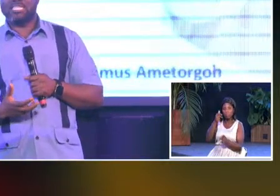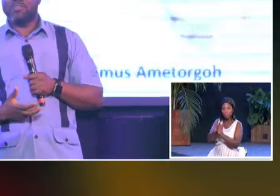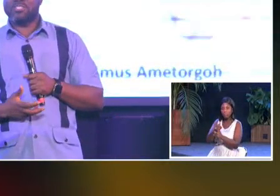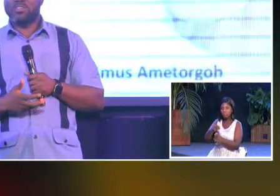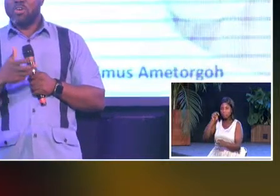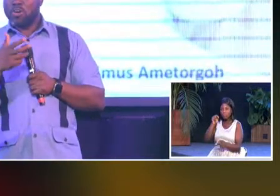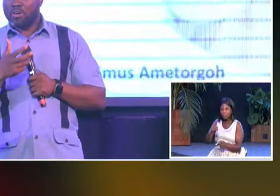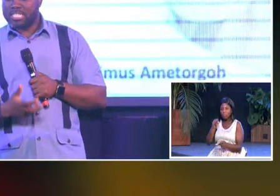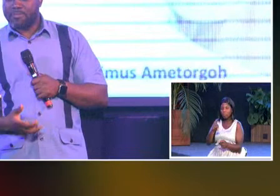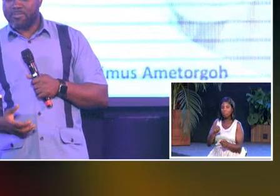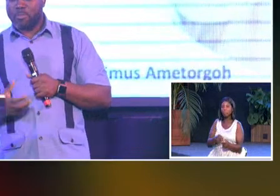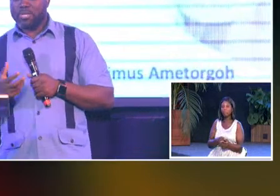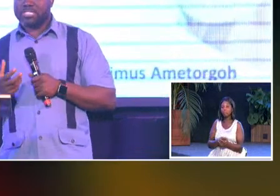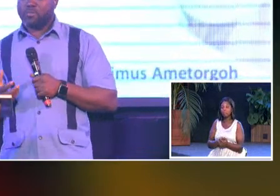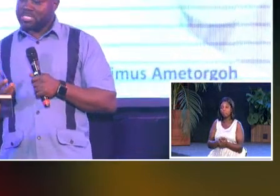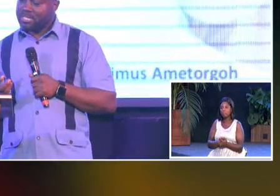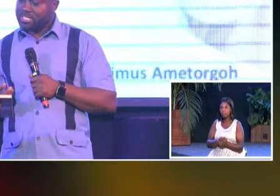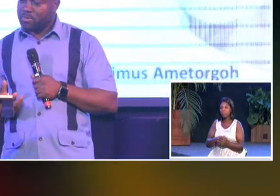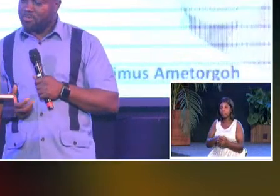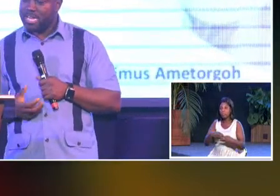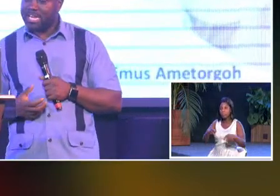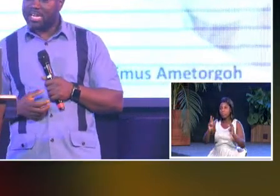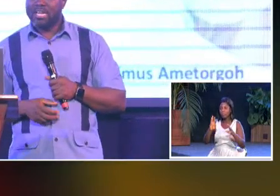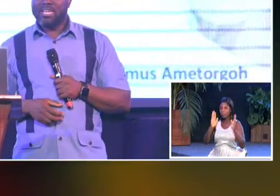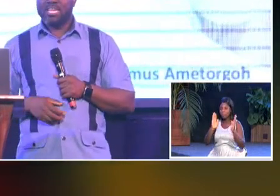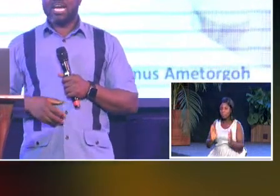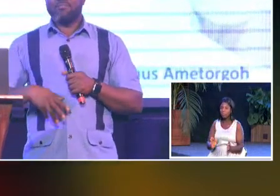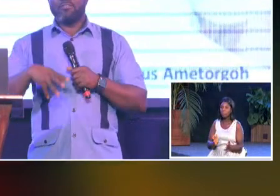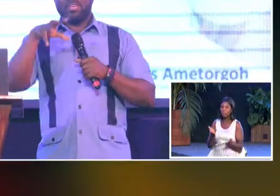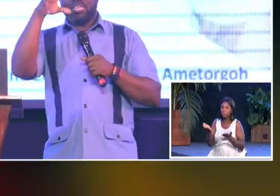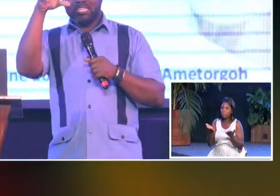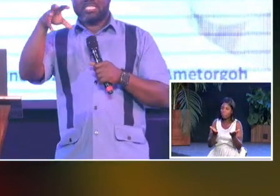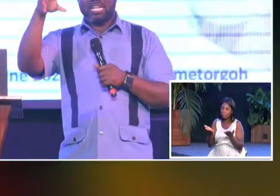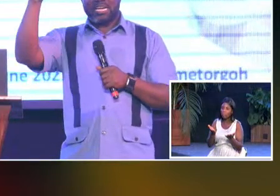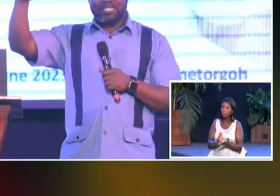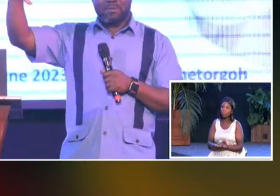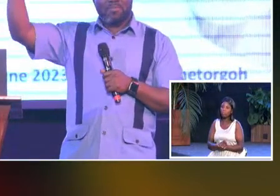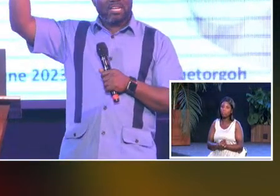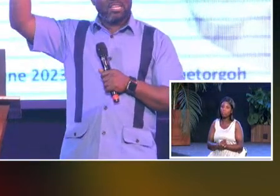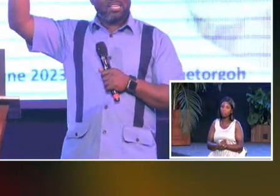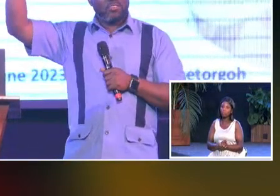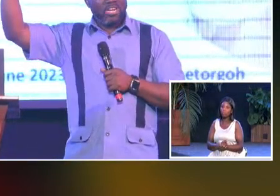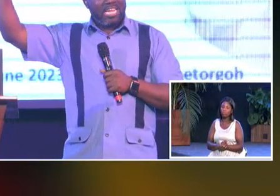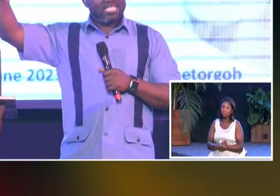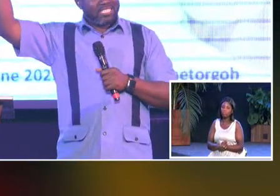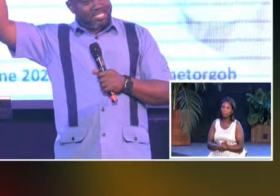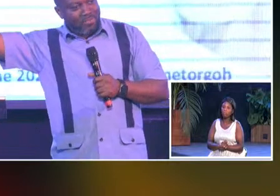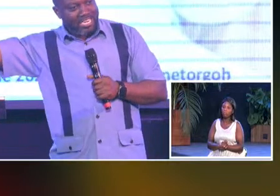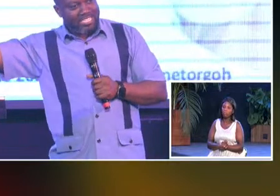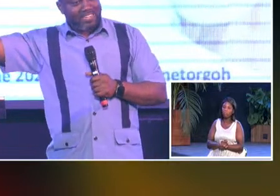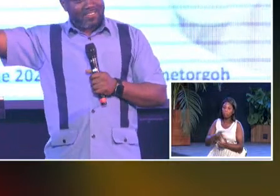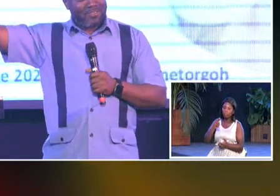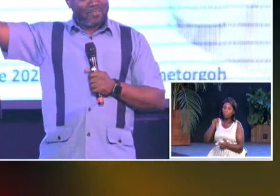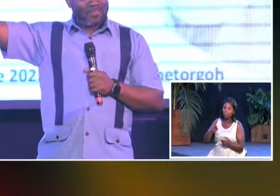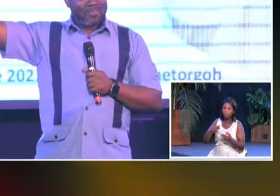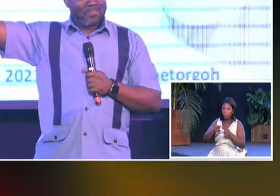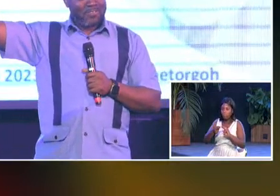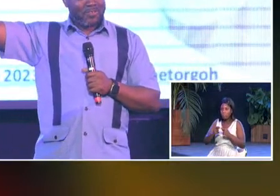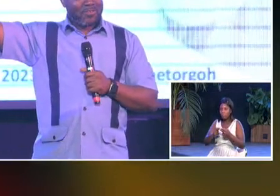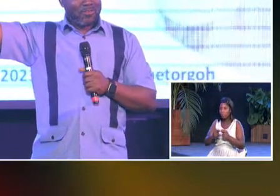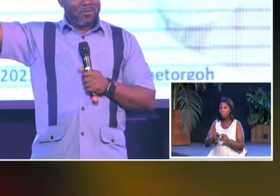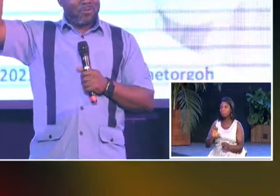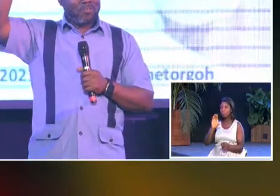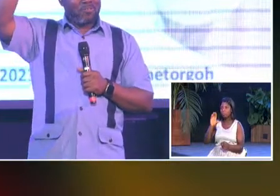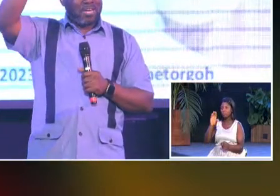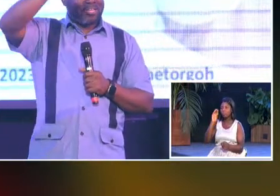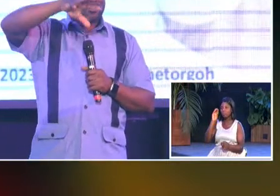customer service, or a support service provider. They have even digital customer relationship manager.